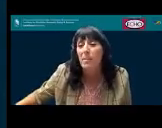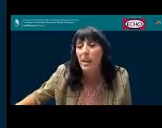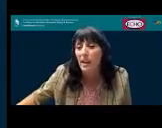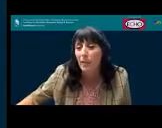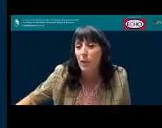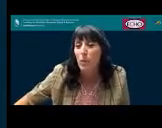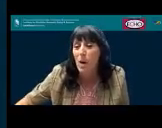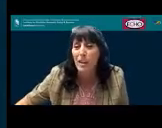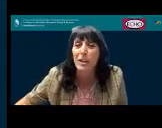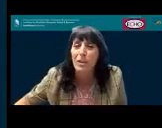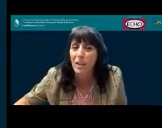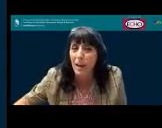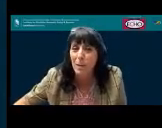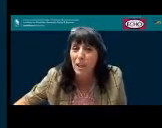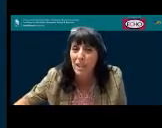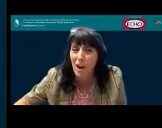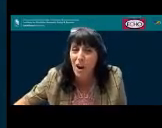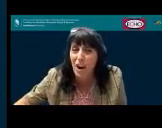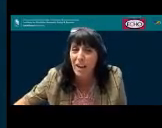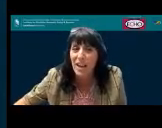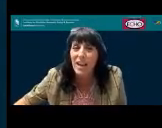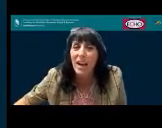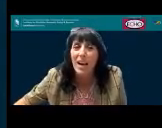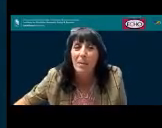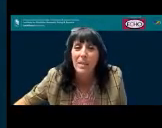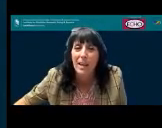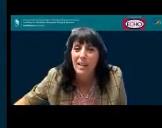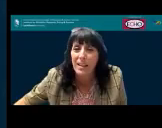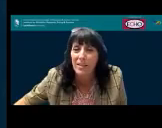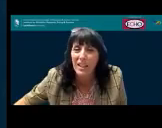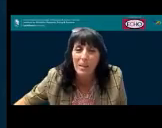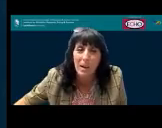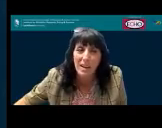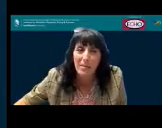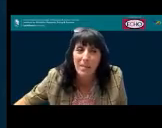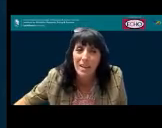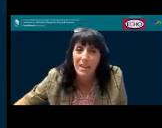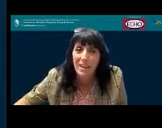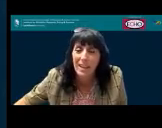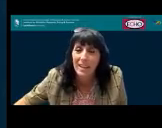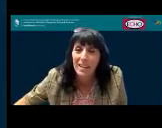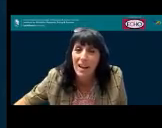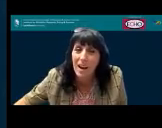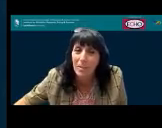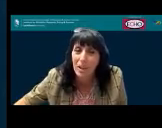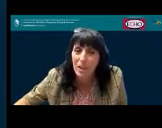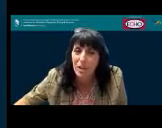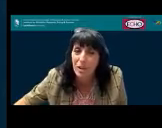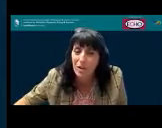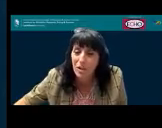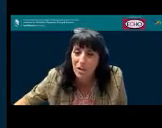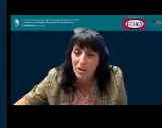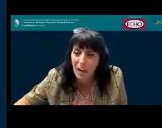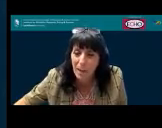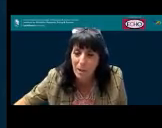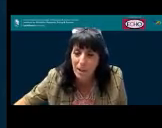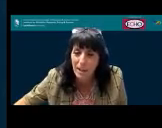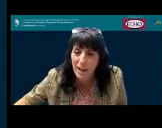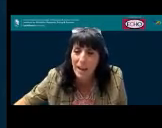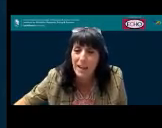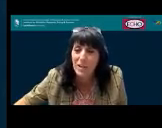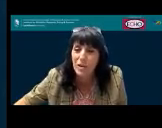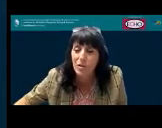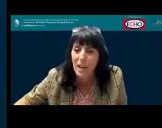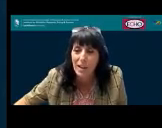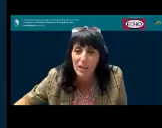it, but if you want closed captioning on, down at the very bottom, there is the option to choose closed